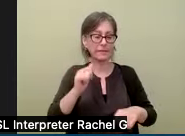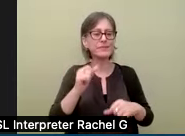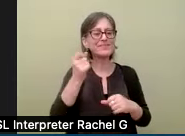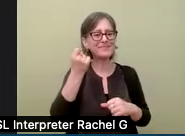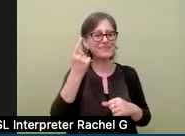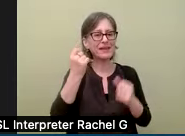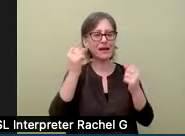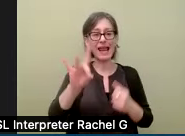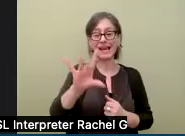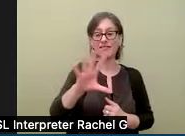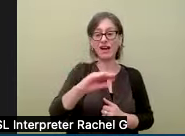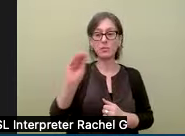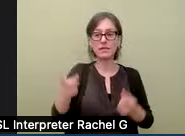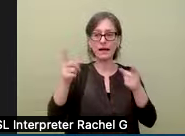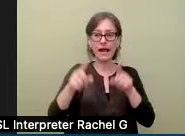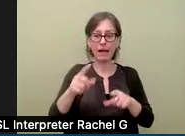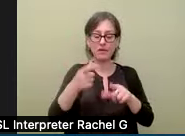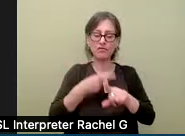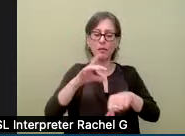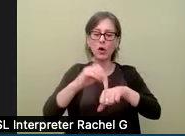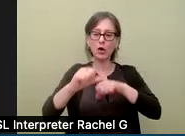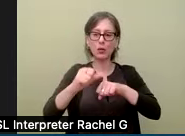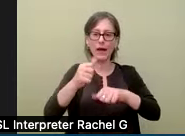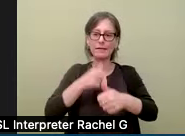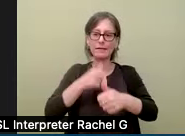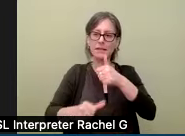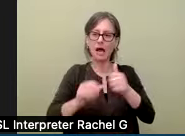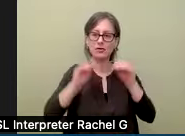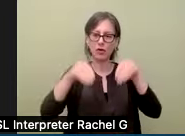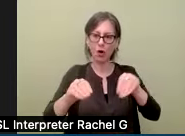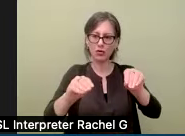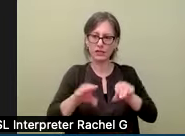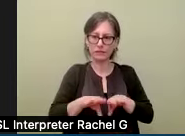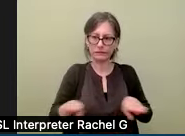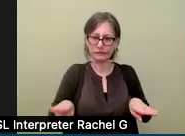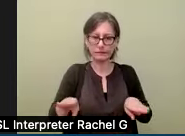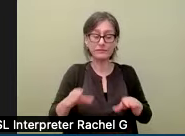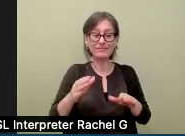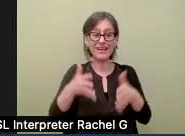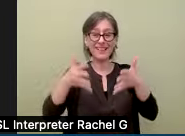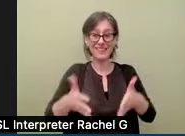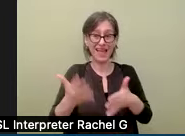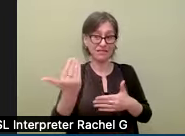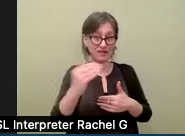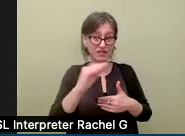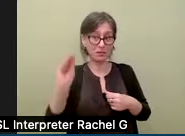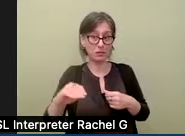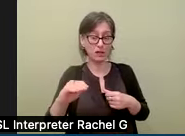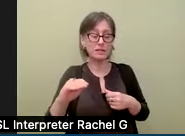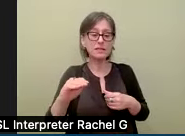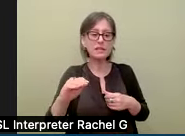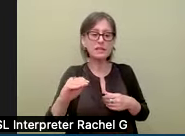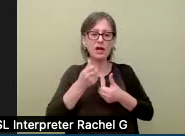caused by large earthquakes below the ocean floor. And if you click again, the remaining 15% of tsunamis can be caused